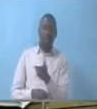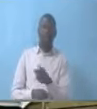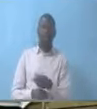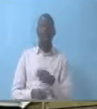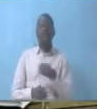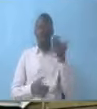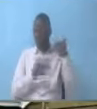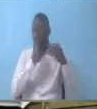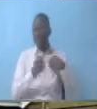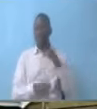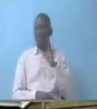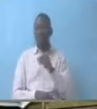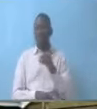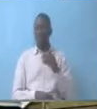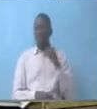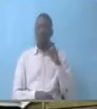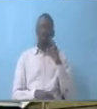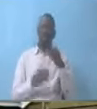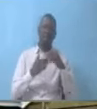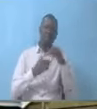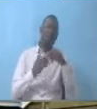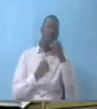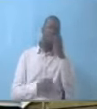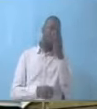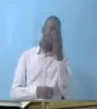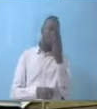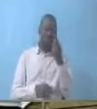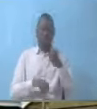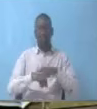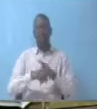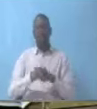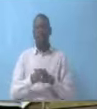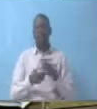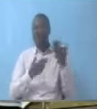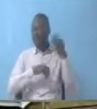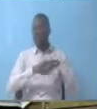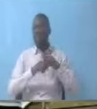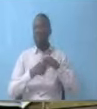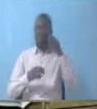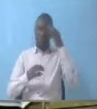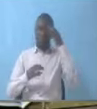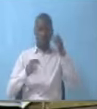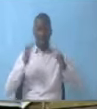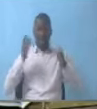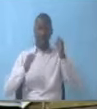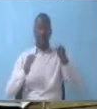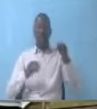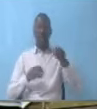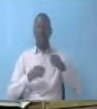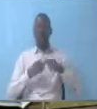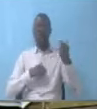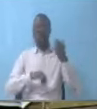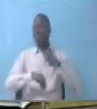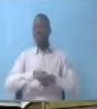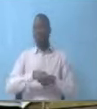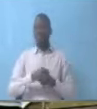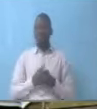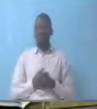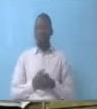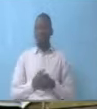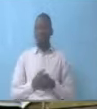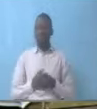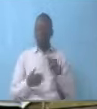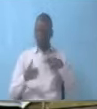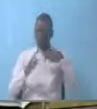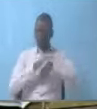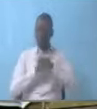And legitimately in my right as a magistrate at the time. Yes, sir. During a very good civilian government. Yes, these are provisions in the